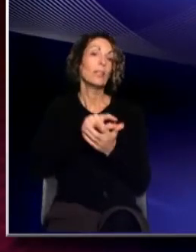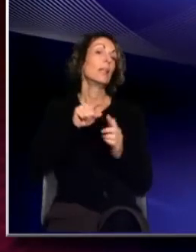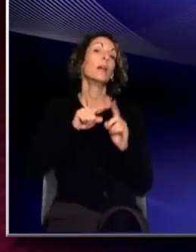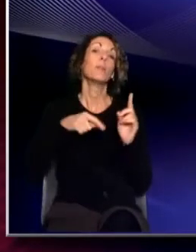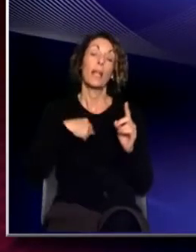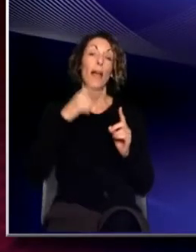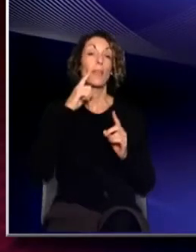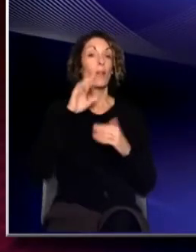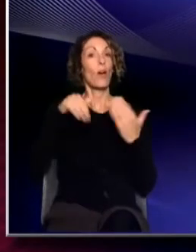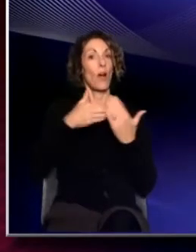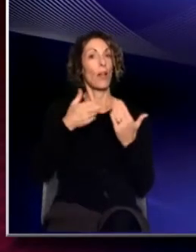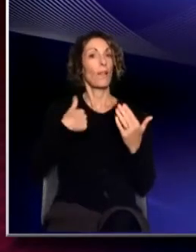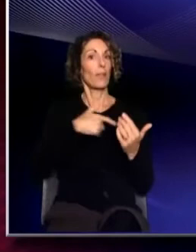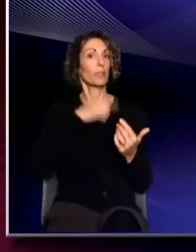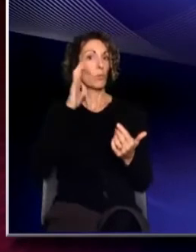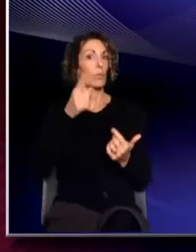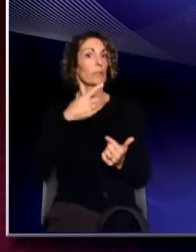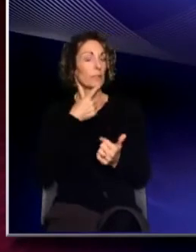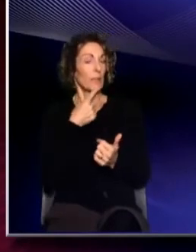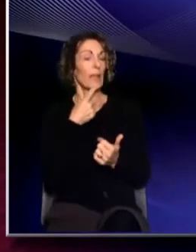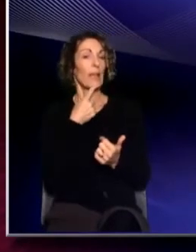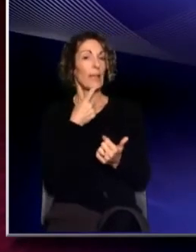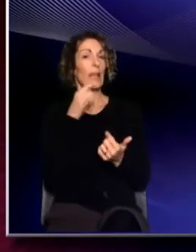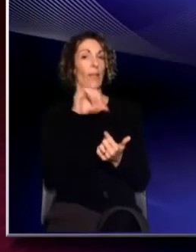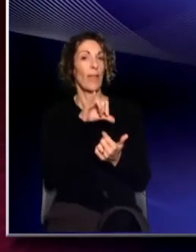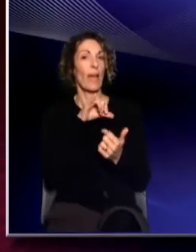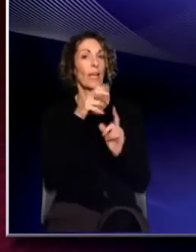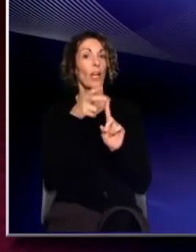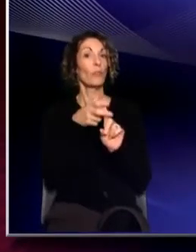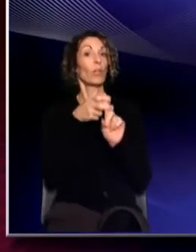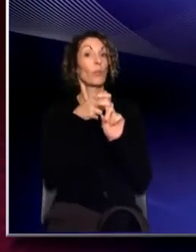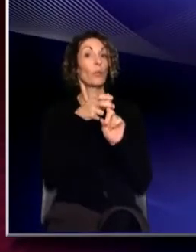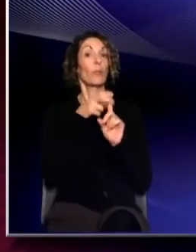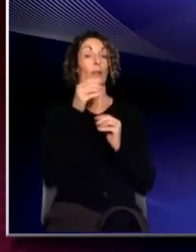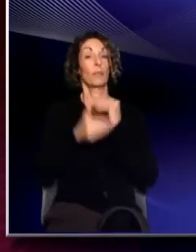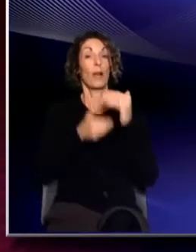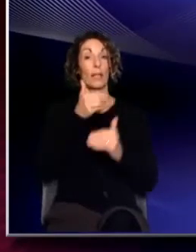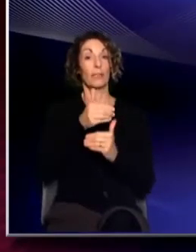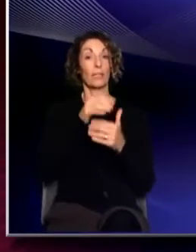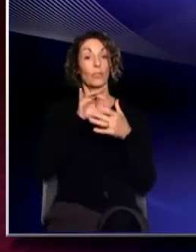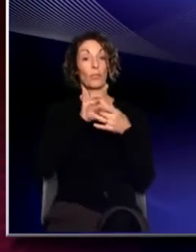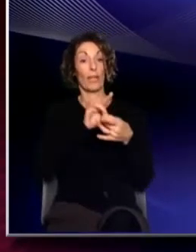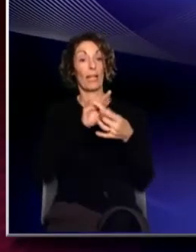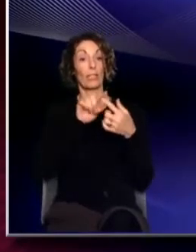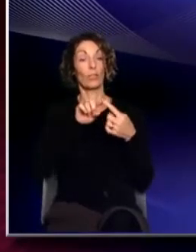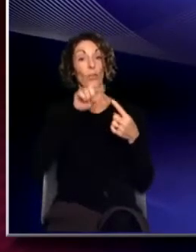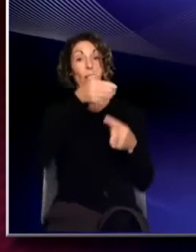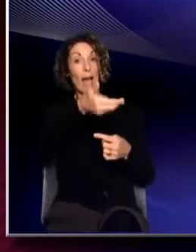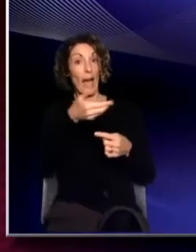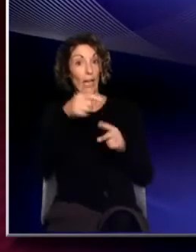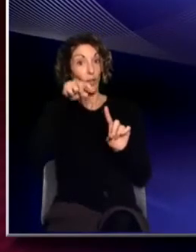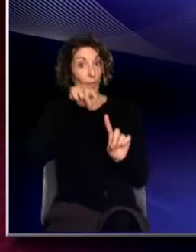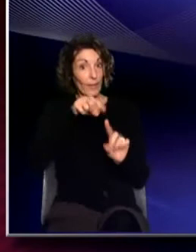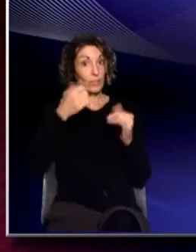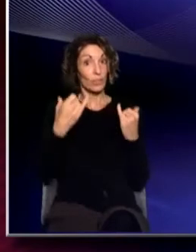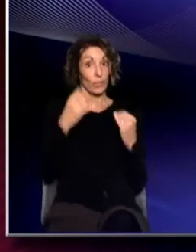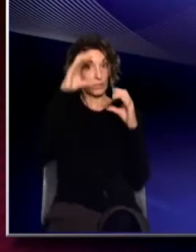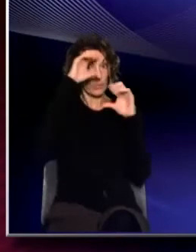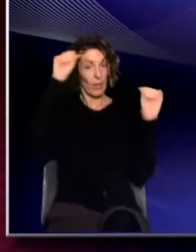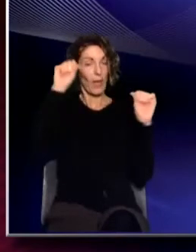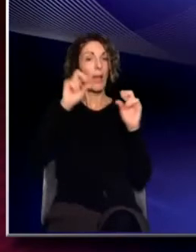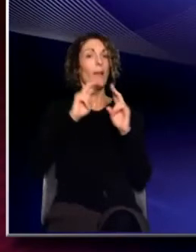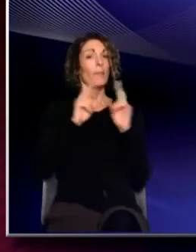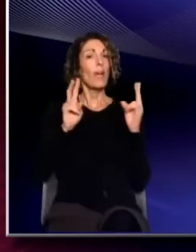would all argue that the recruitment process surrounding Superintendent Reichman's hire was very thorough, very